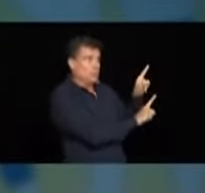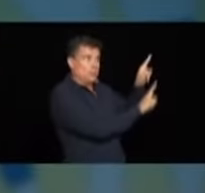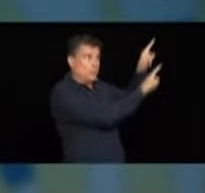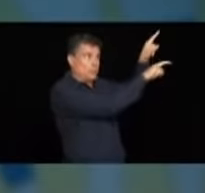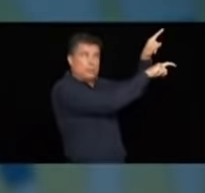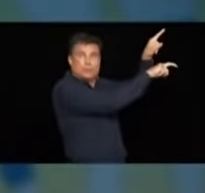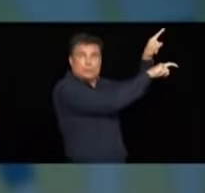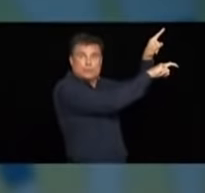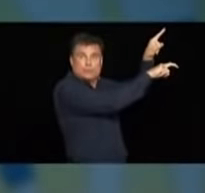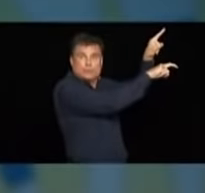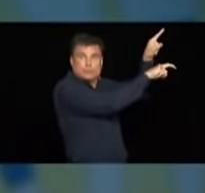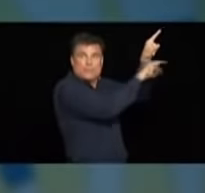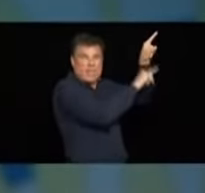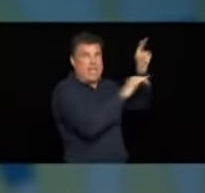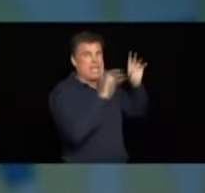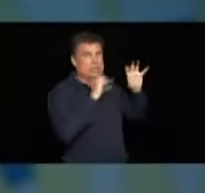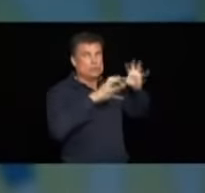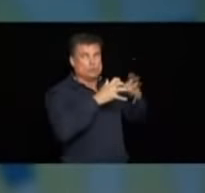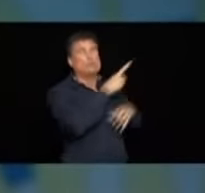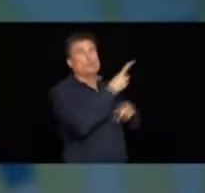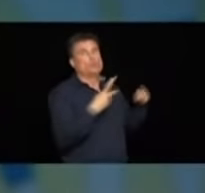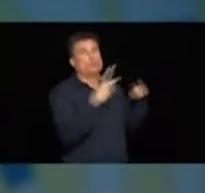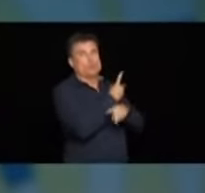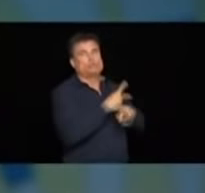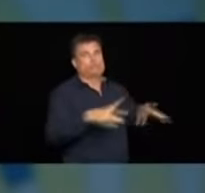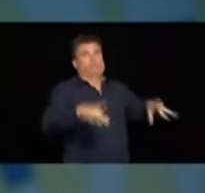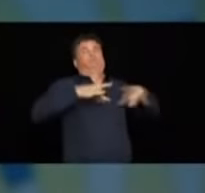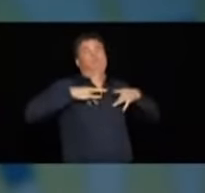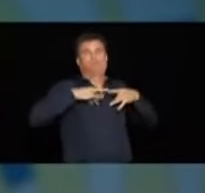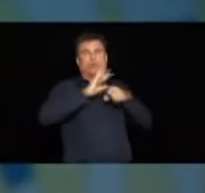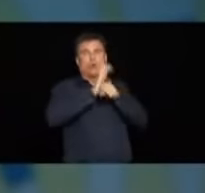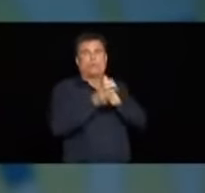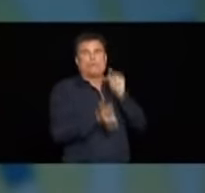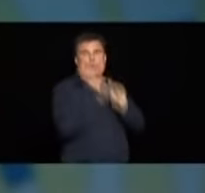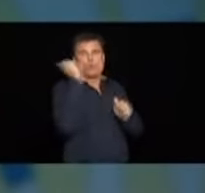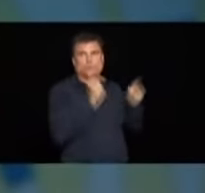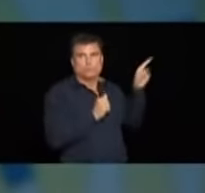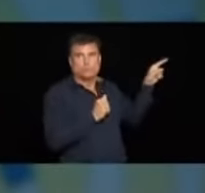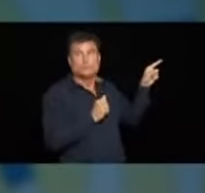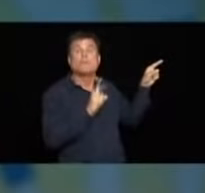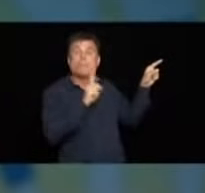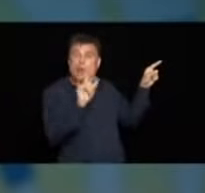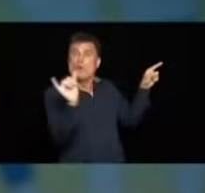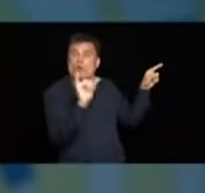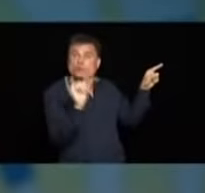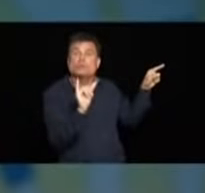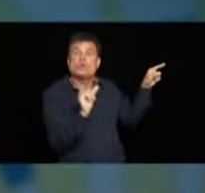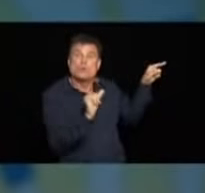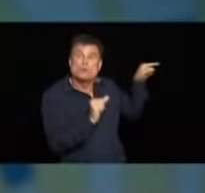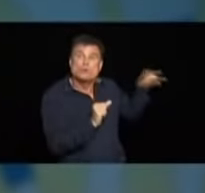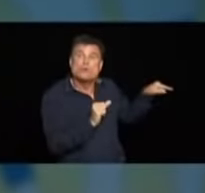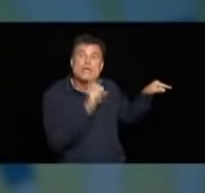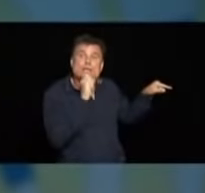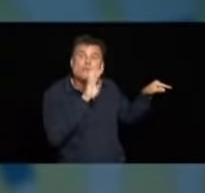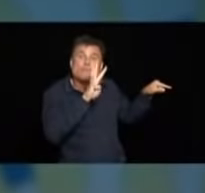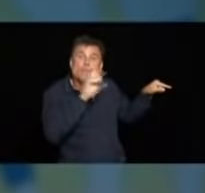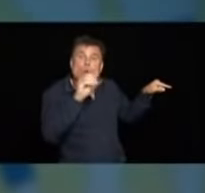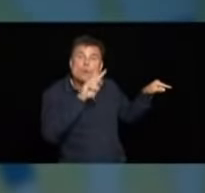last week, we've also seen increases in slightly older populations, including 40 to 49,